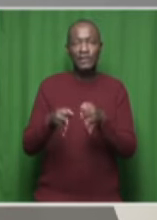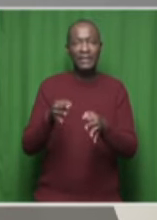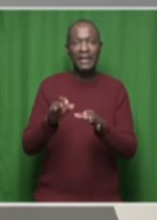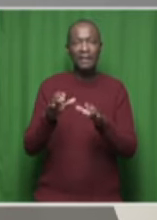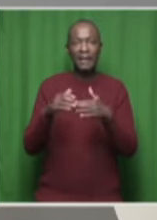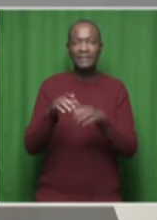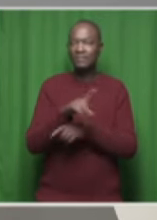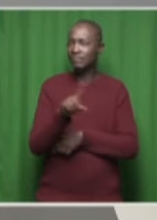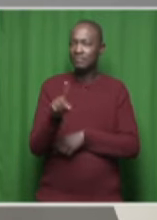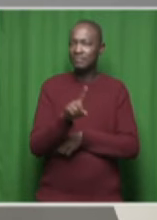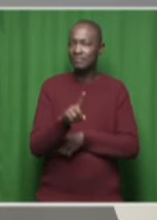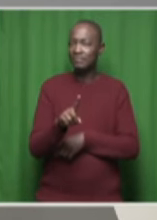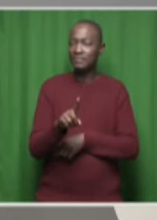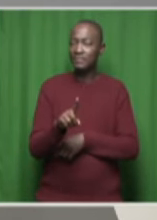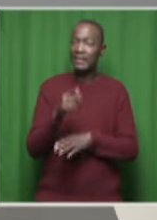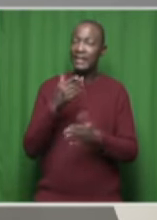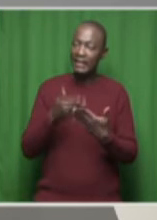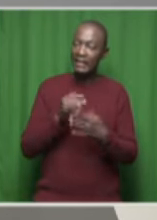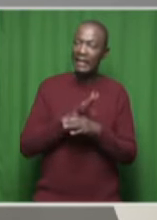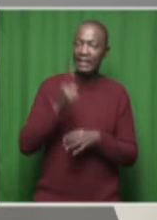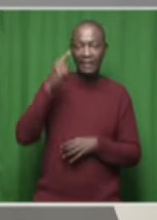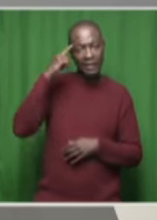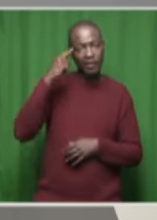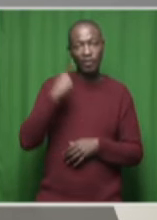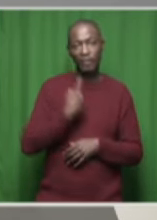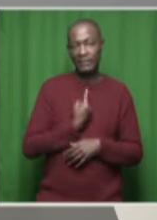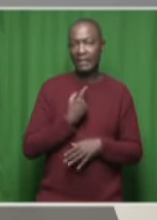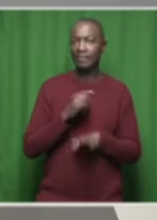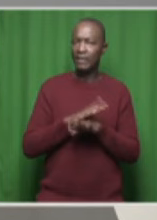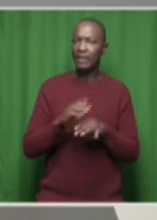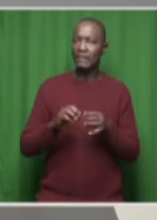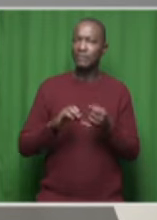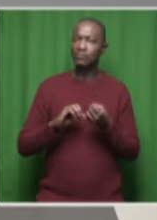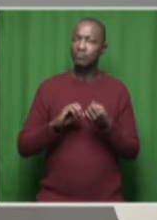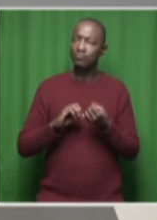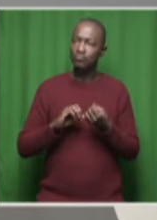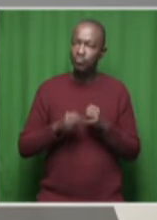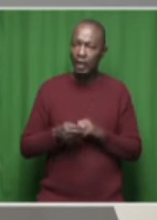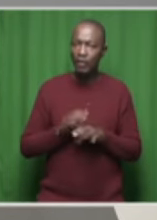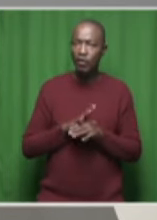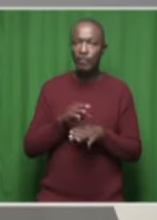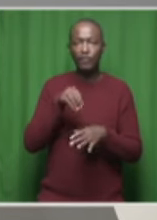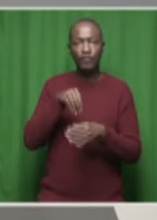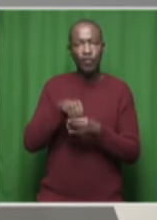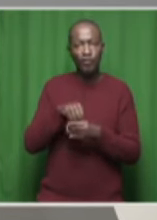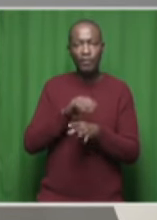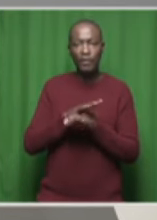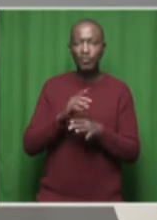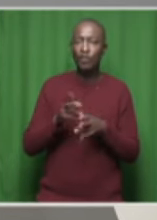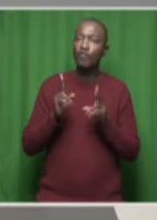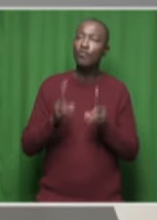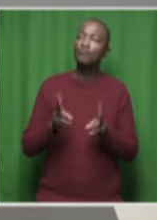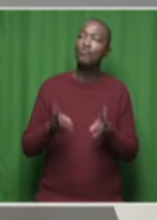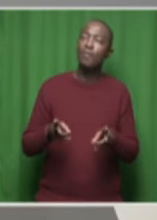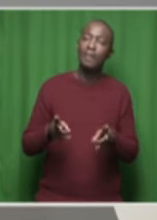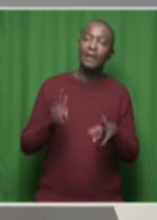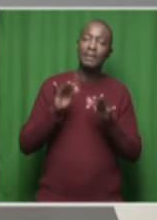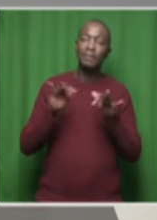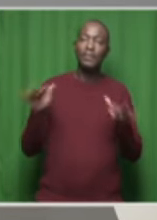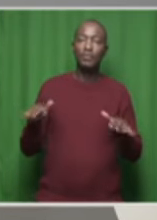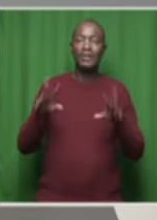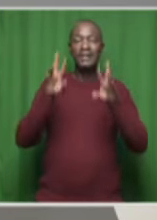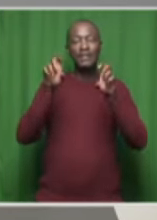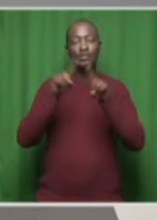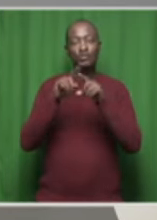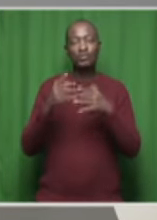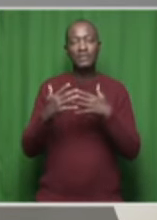political party. Okay. It can think of itself as a catalyst for the involvement of very ordinary people in the matters that